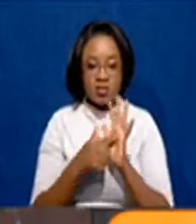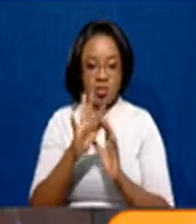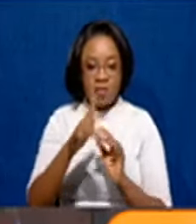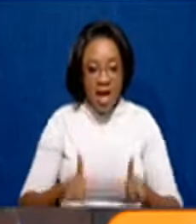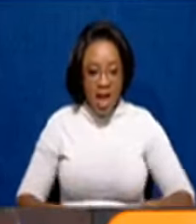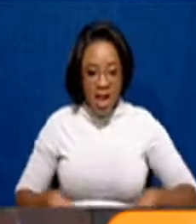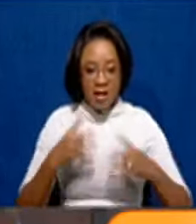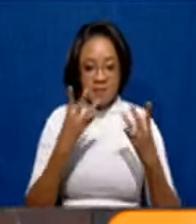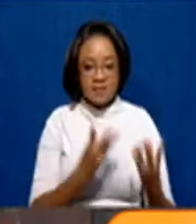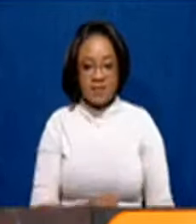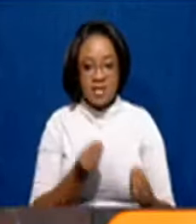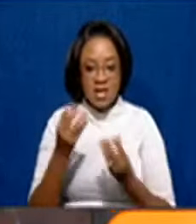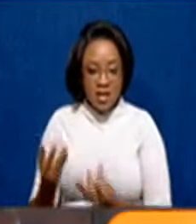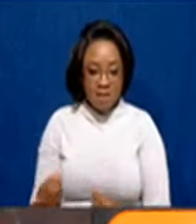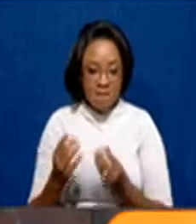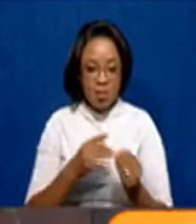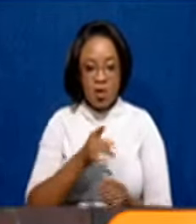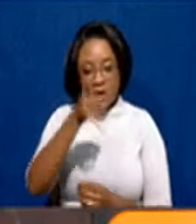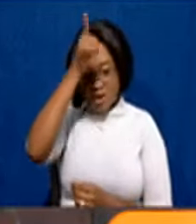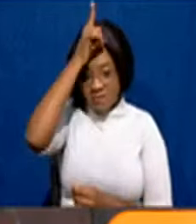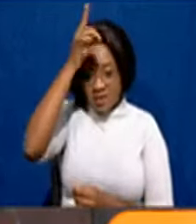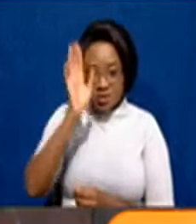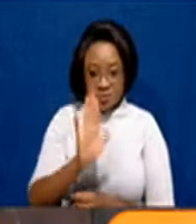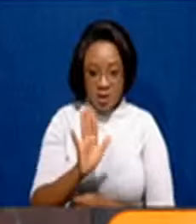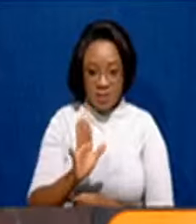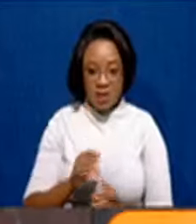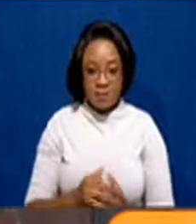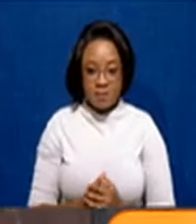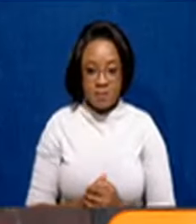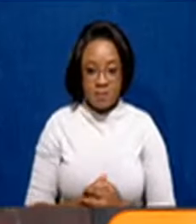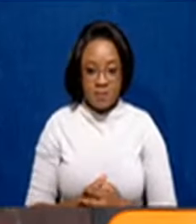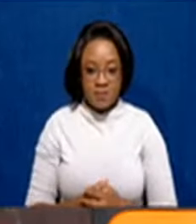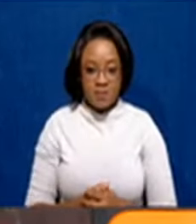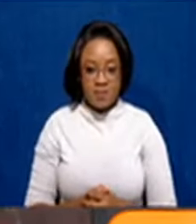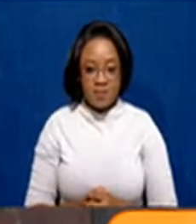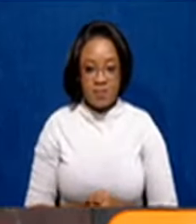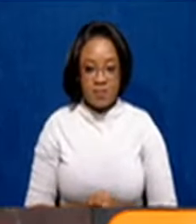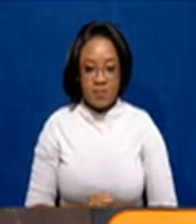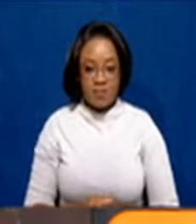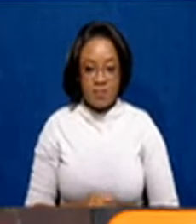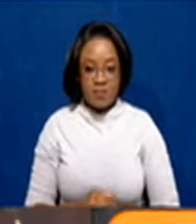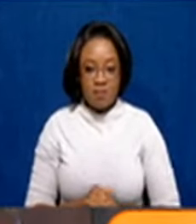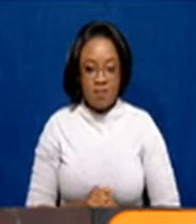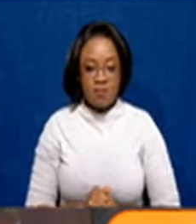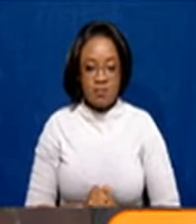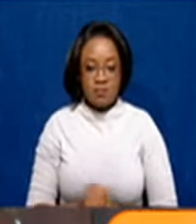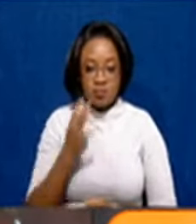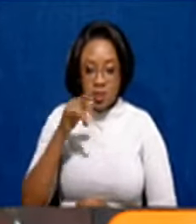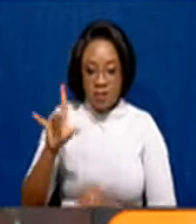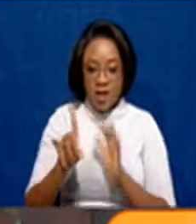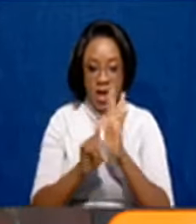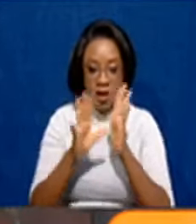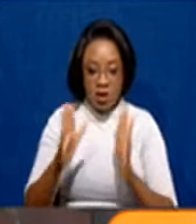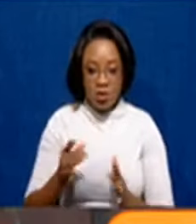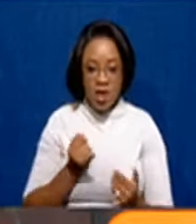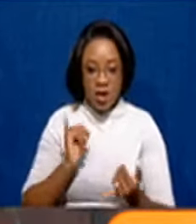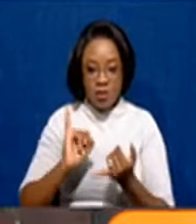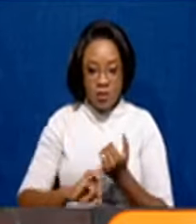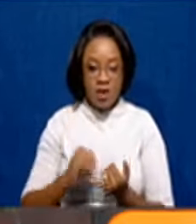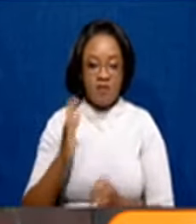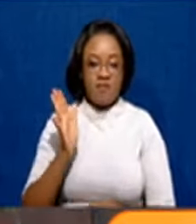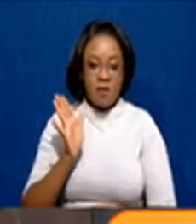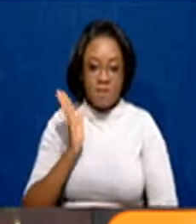childhood in a quaint village and leads us to accomplishments as a lawyer, wife, mother, and